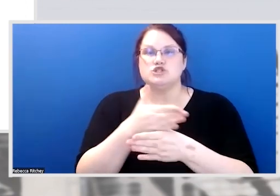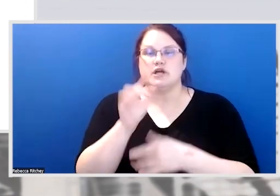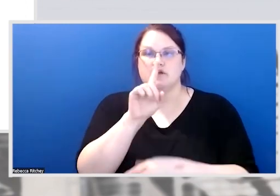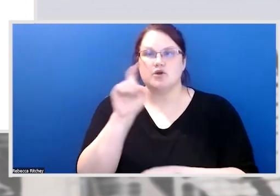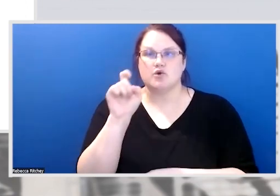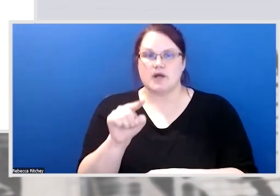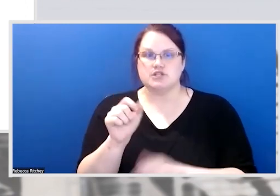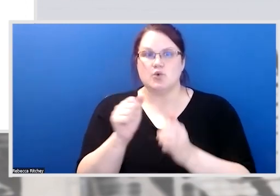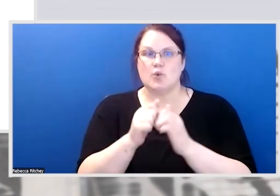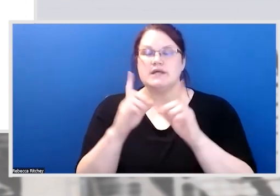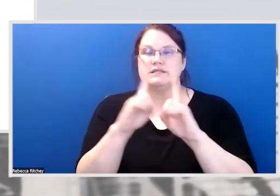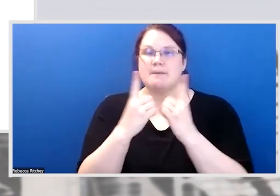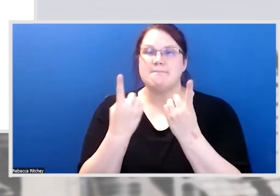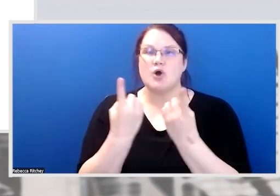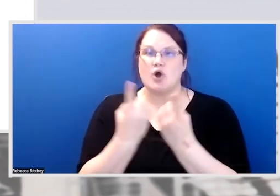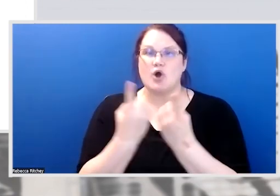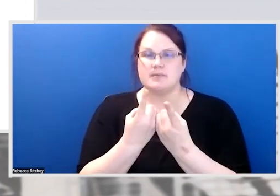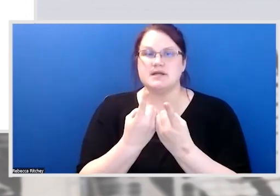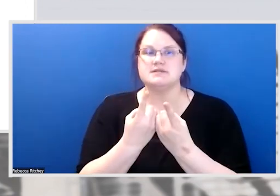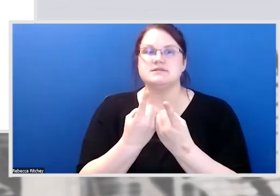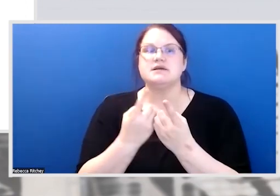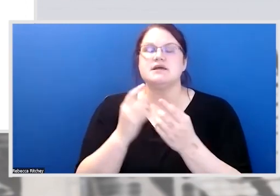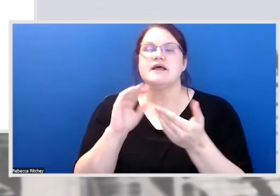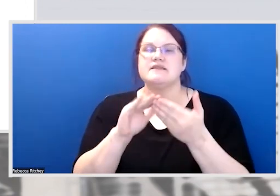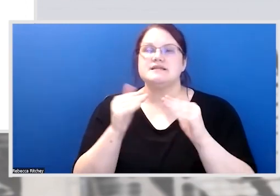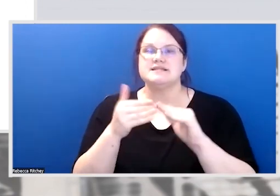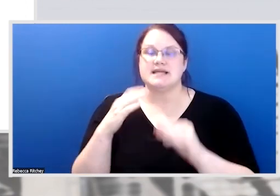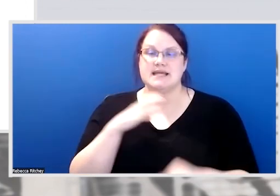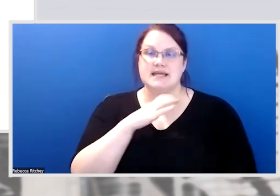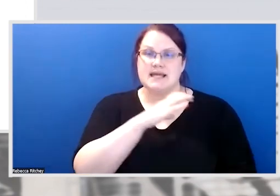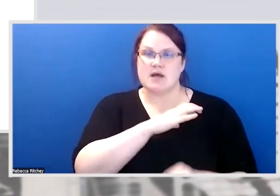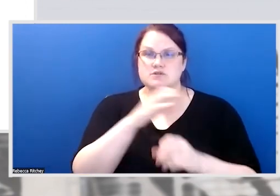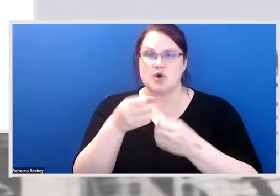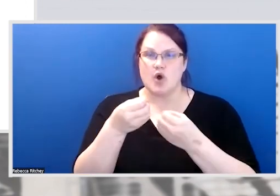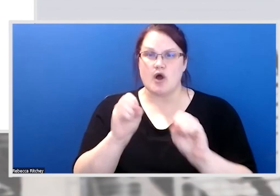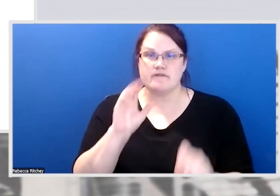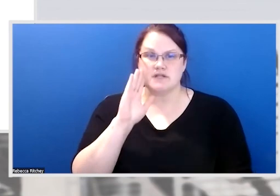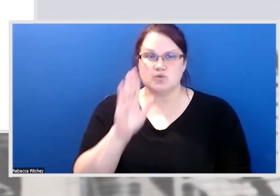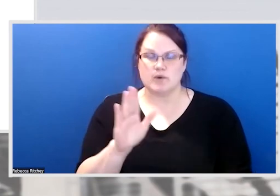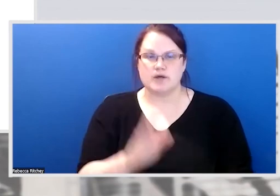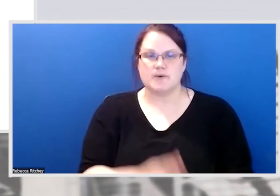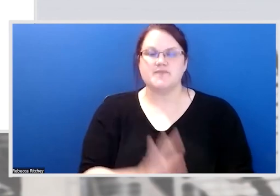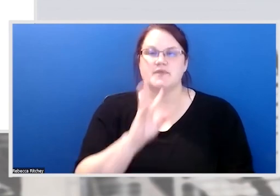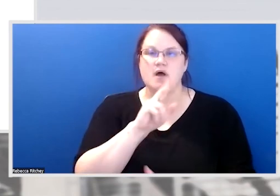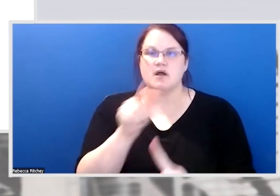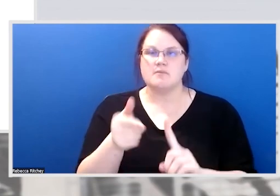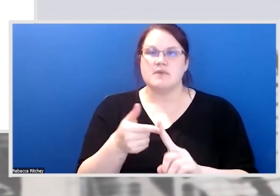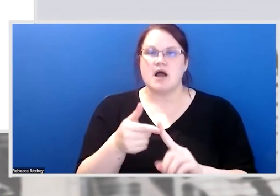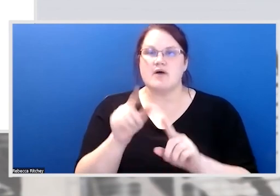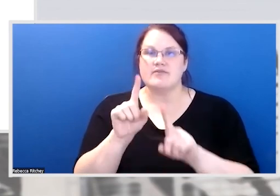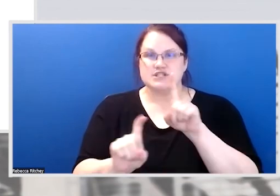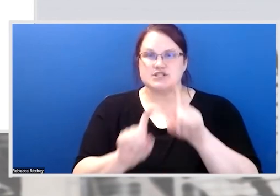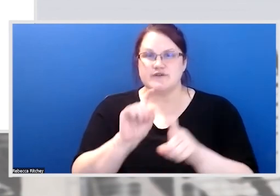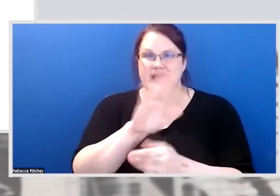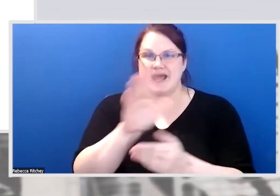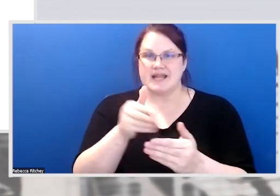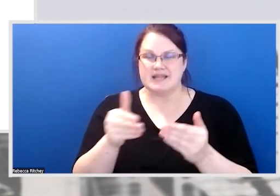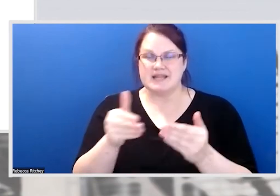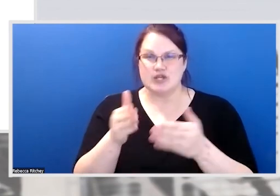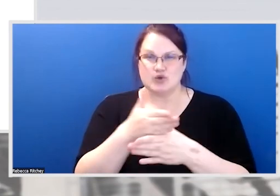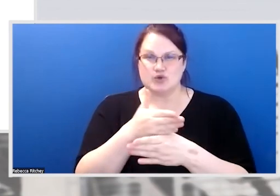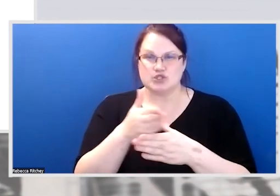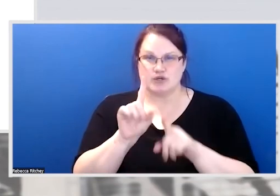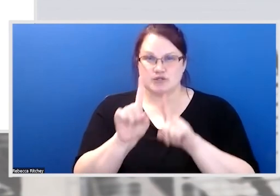the departments, the city departments and the city council offices. We're going to talk about the survey in a little bit. Anything you share on the survey is also going to